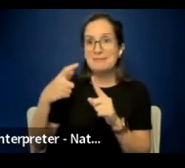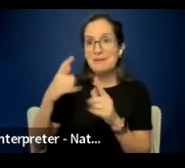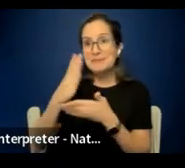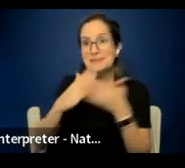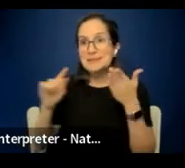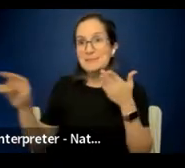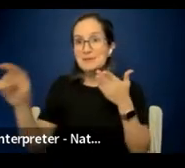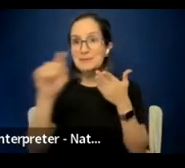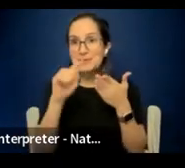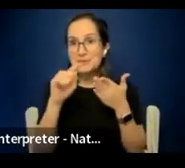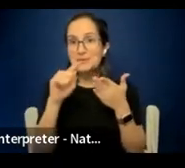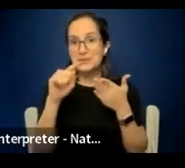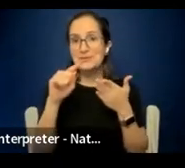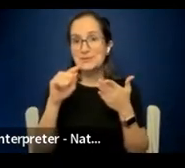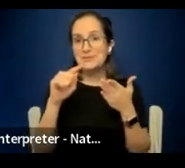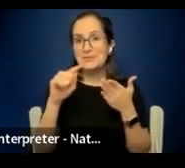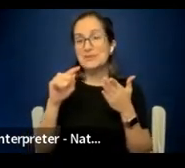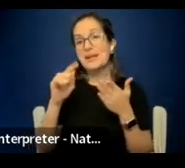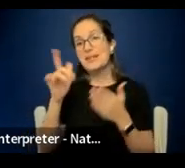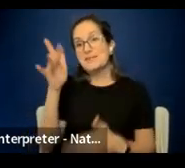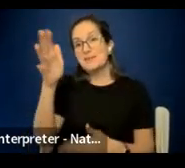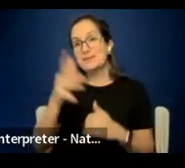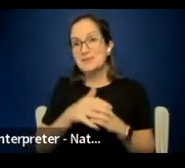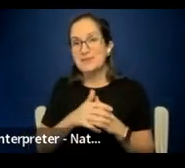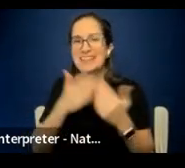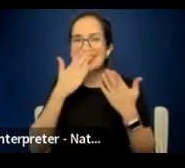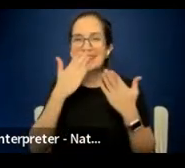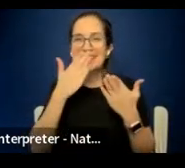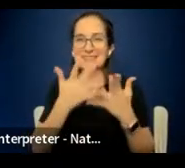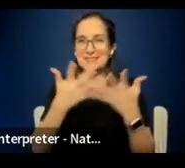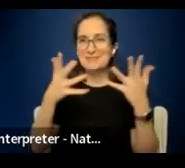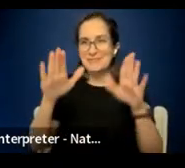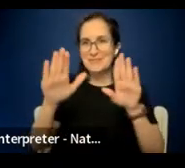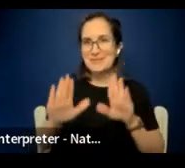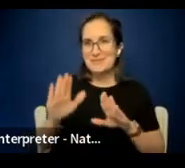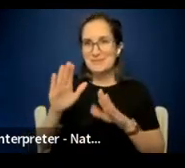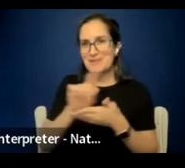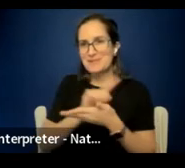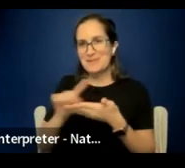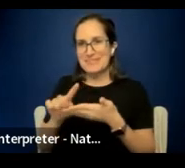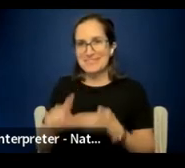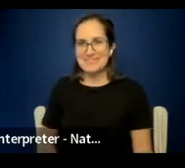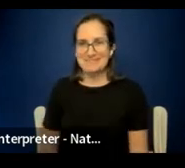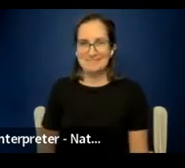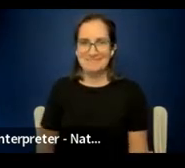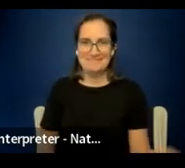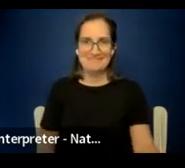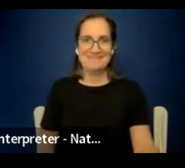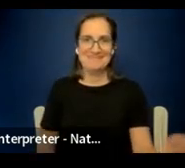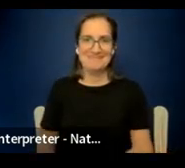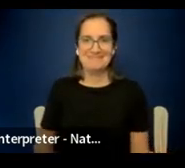consultation application in the future. So thank you so much, and have a wonderful rest of your week. Thank you for your time today.